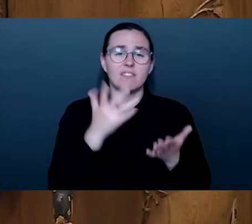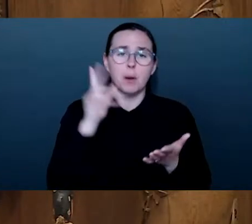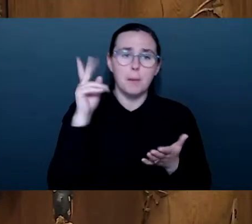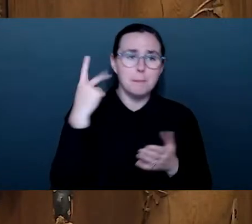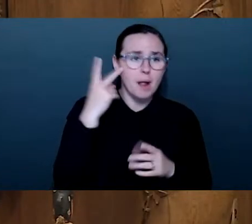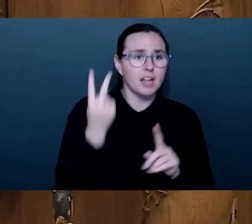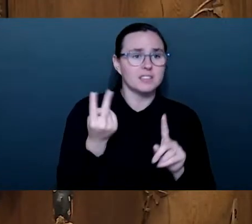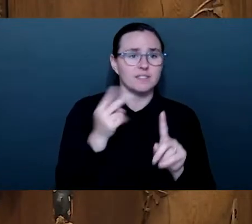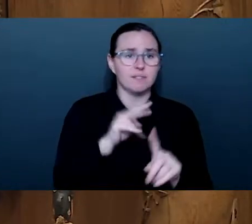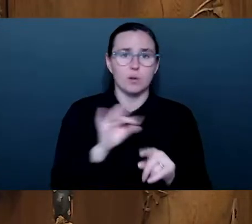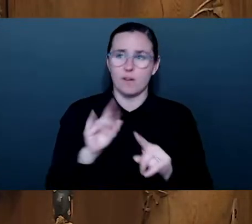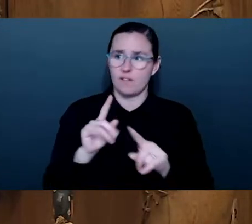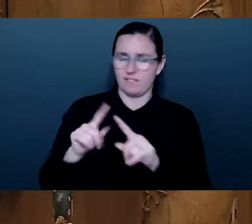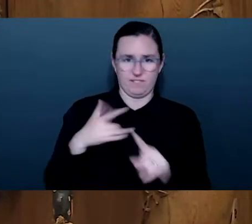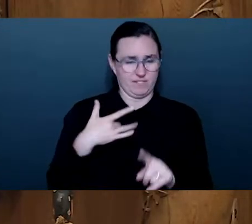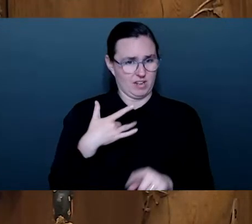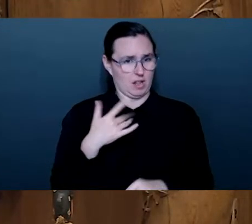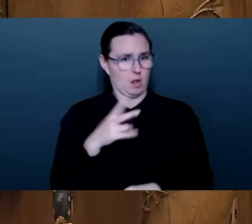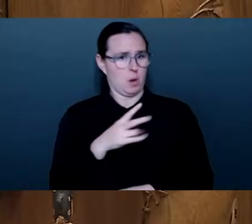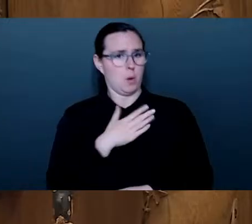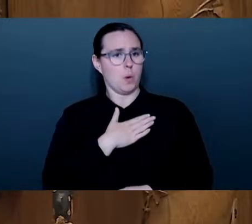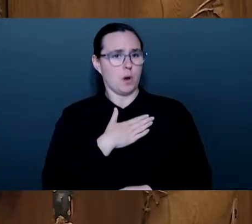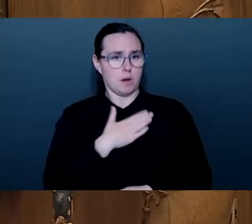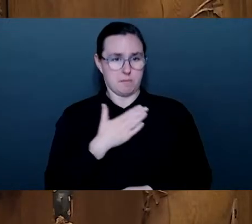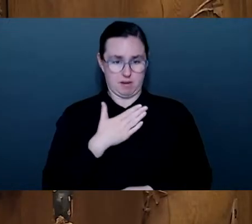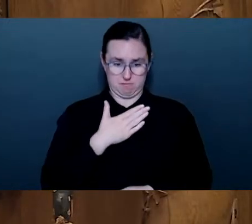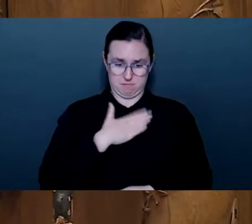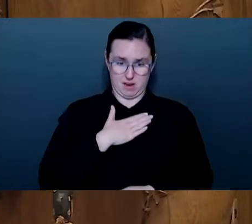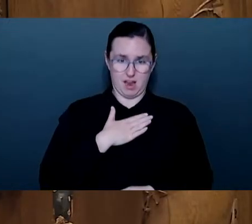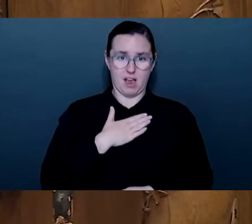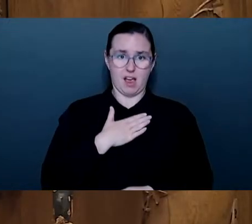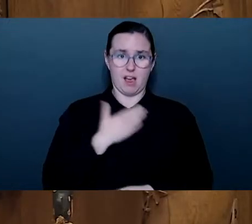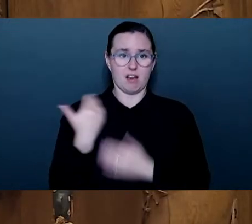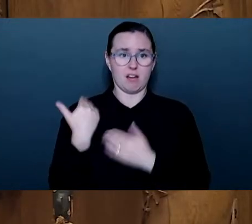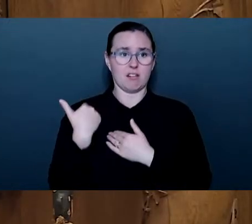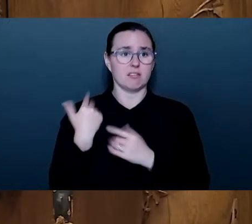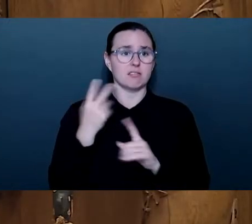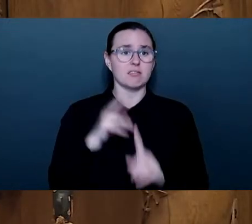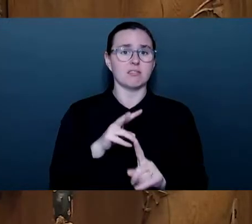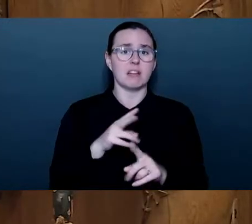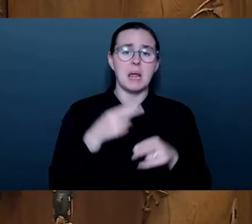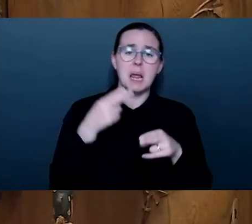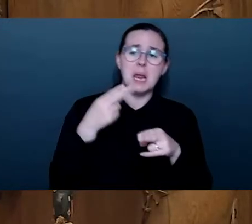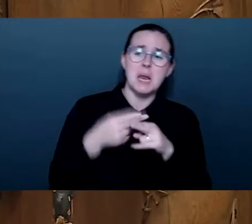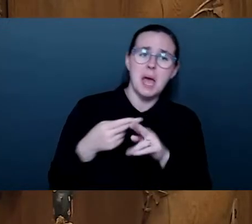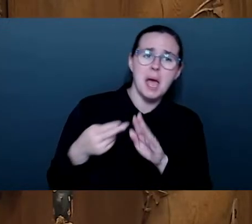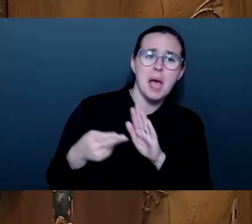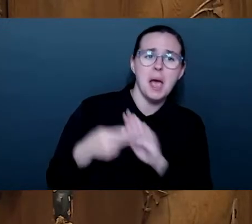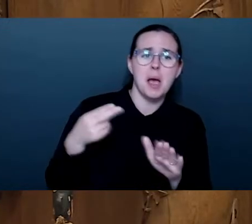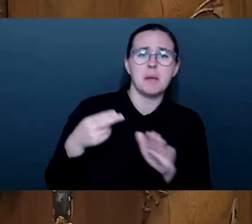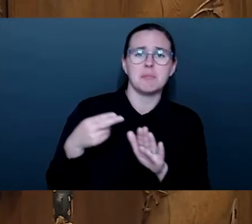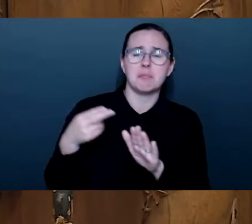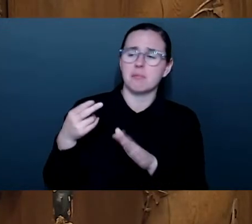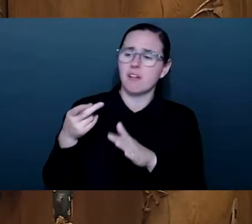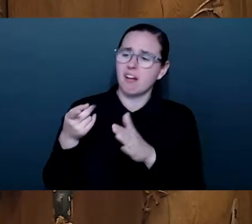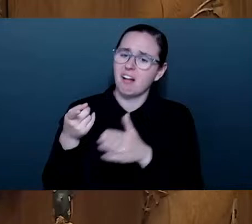a robust or effective debating tactic. An allegation of being a